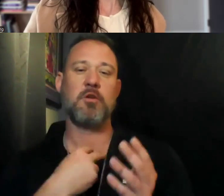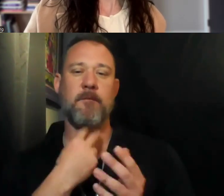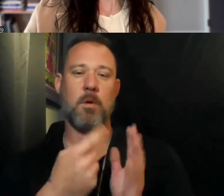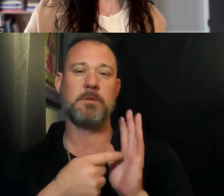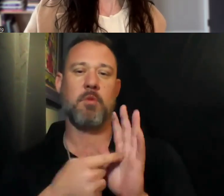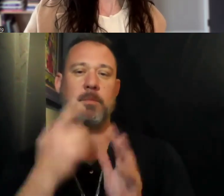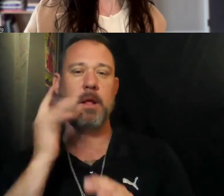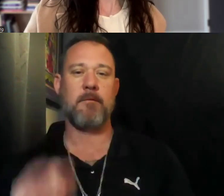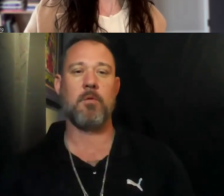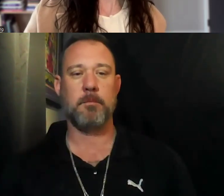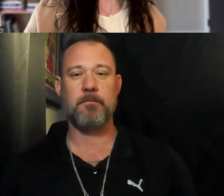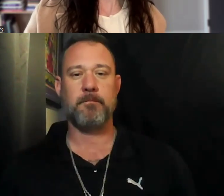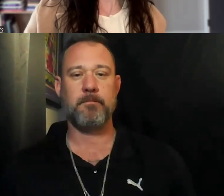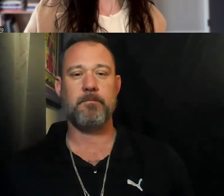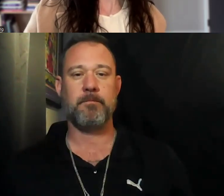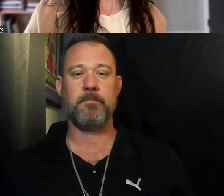represent California.